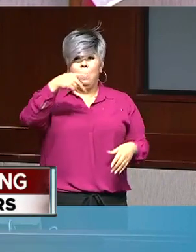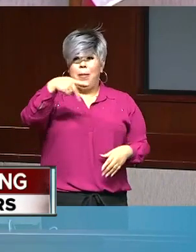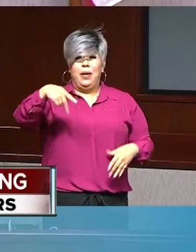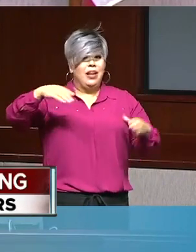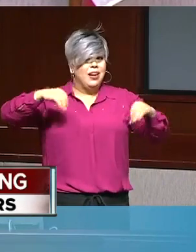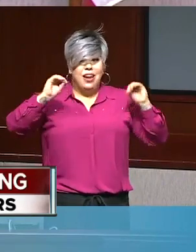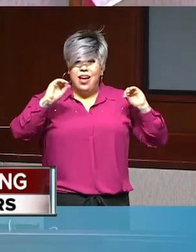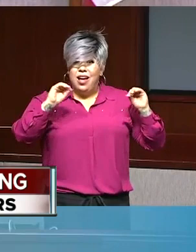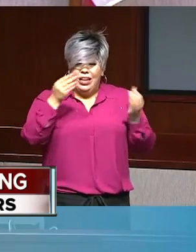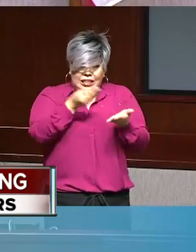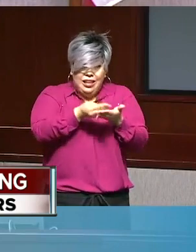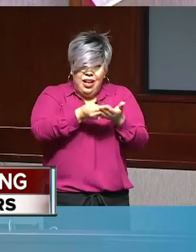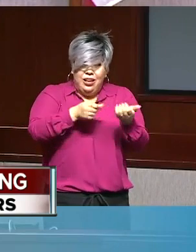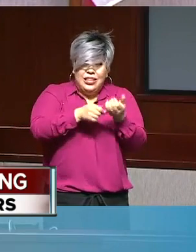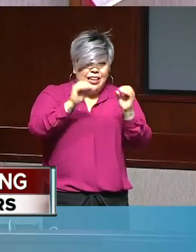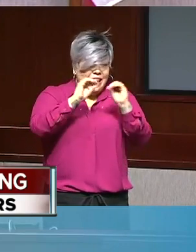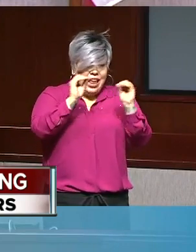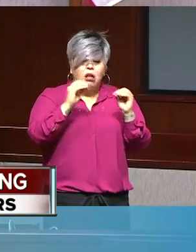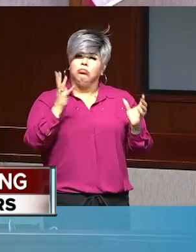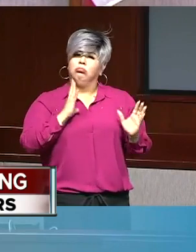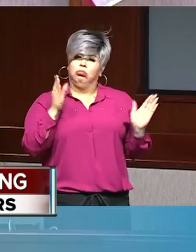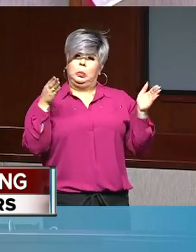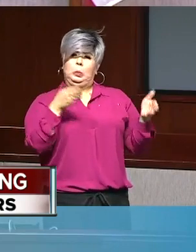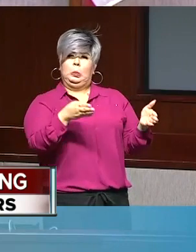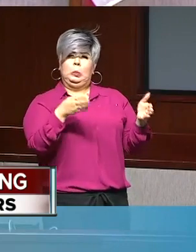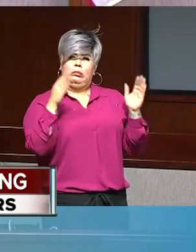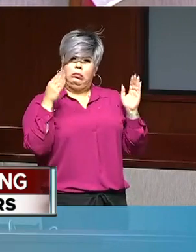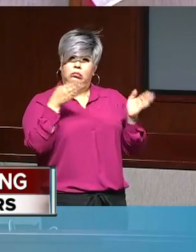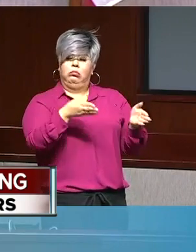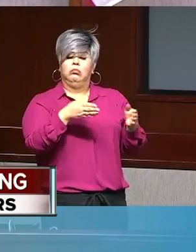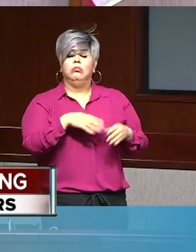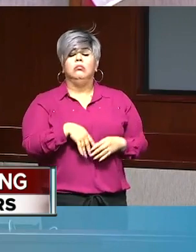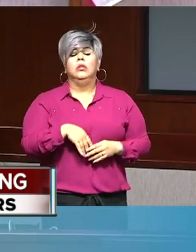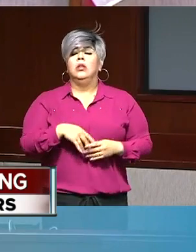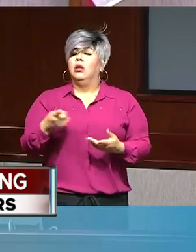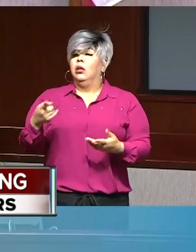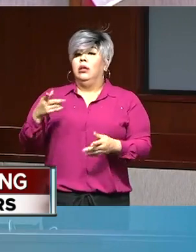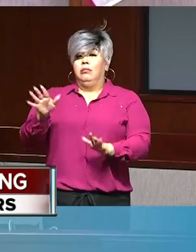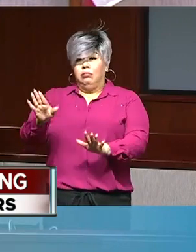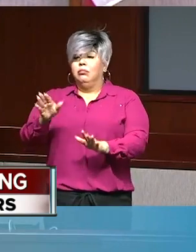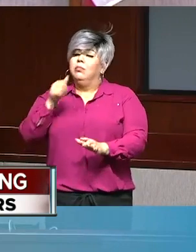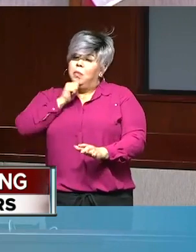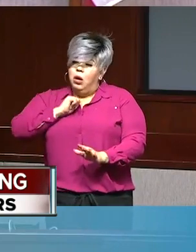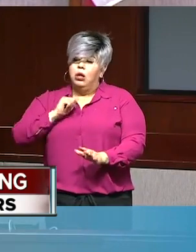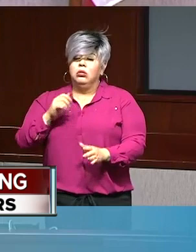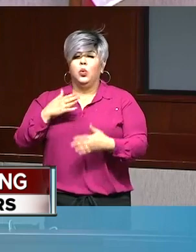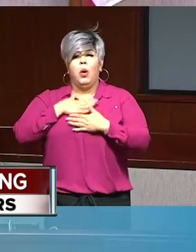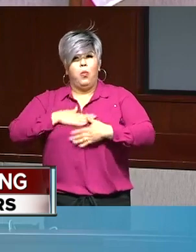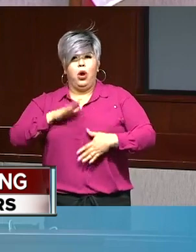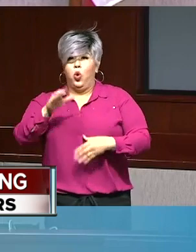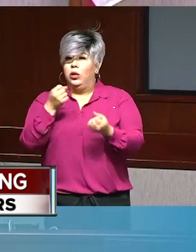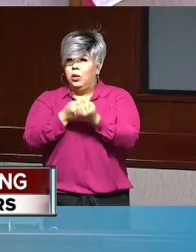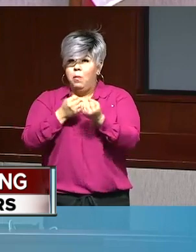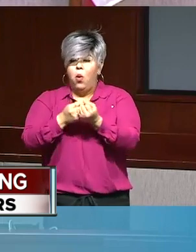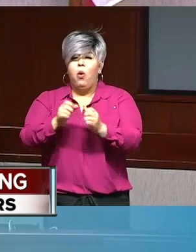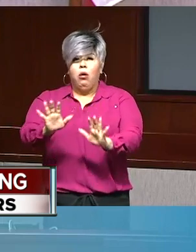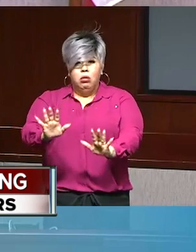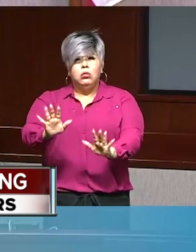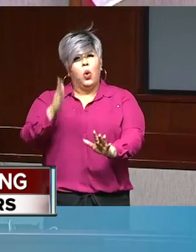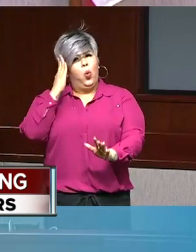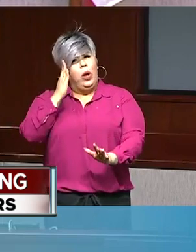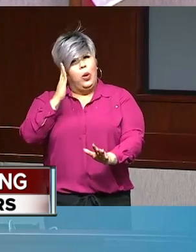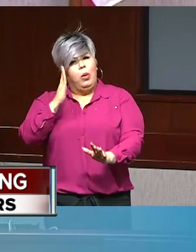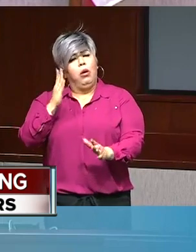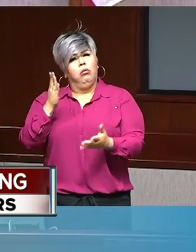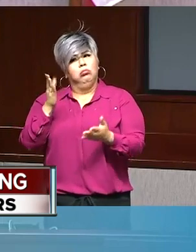any financial assistance to date. We appreciate your support, and we know that you are in line, and we will get to you at